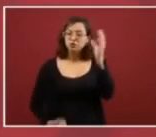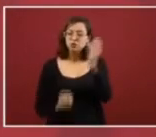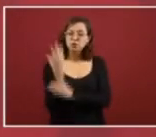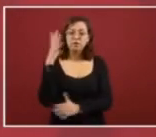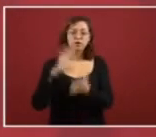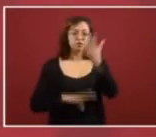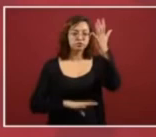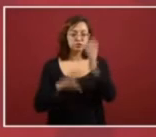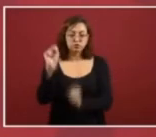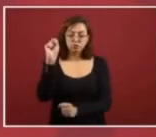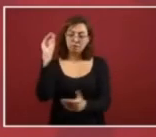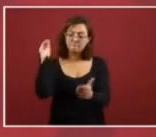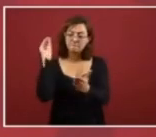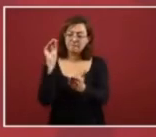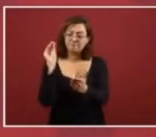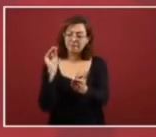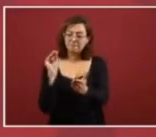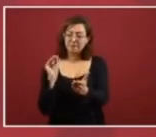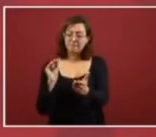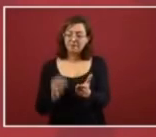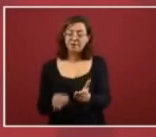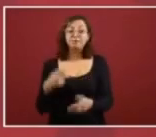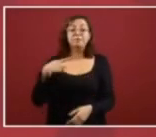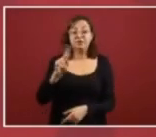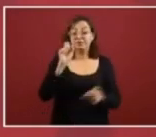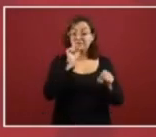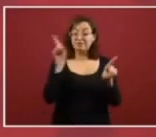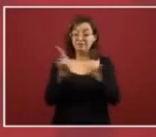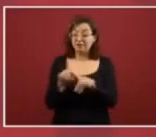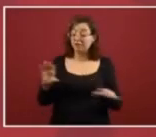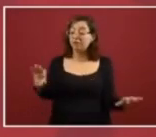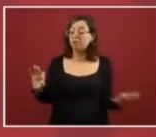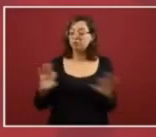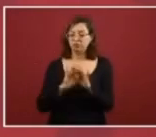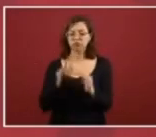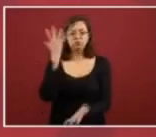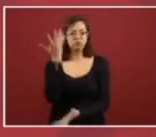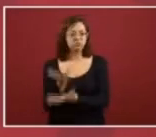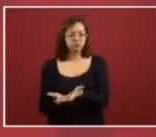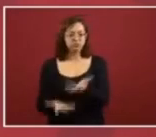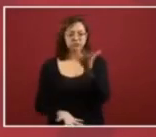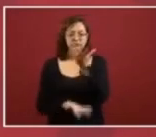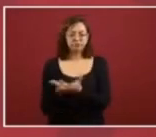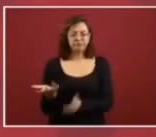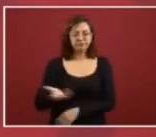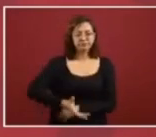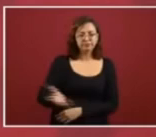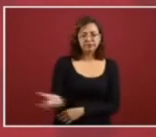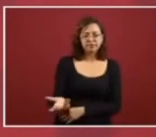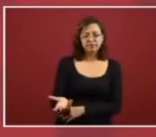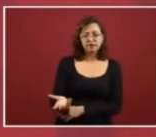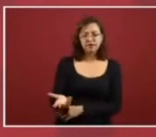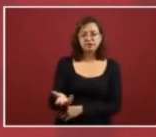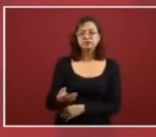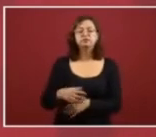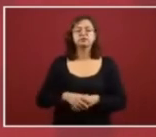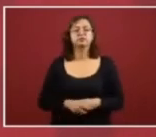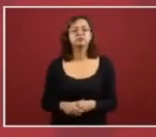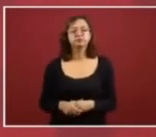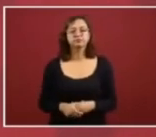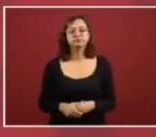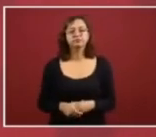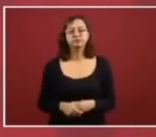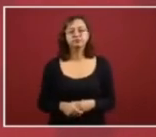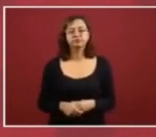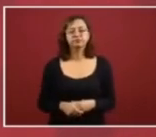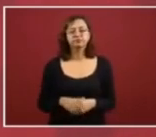what I call the new constitution, sino es lo que se está haciendo, it's not what we're doing, but it's what we're en, doing la práctica, in